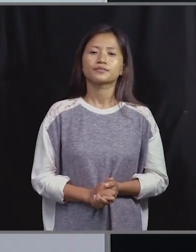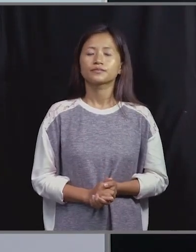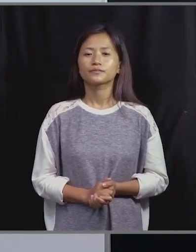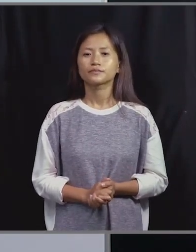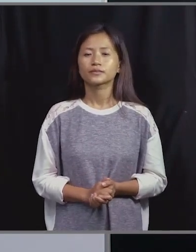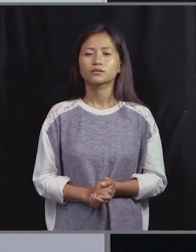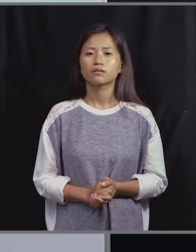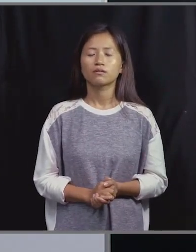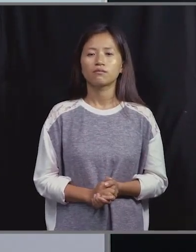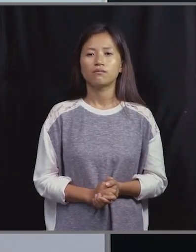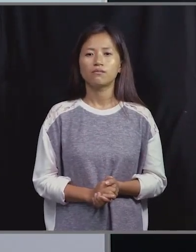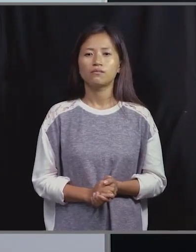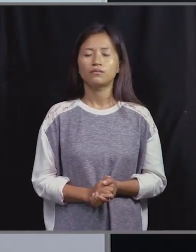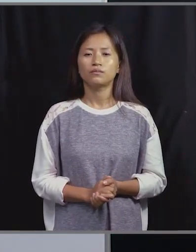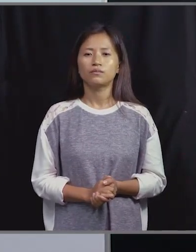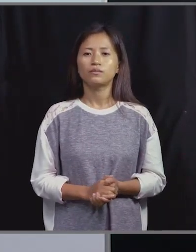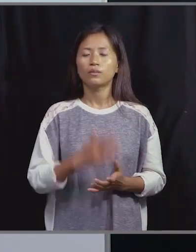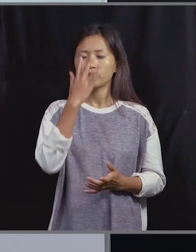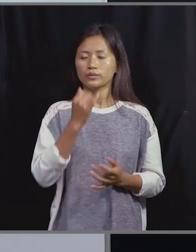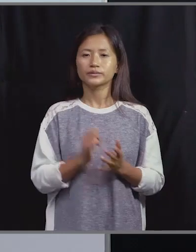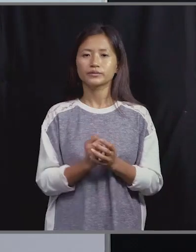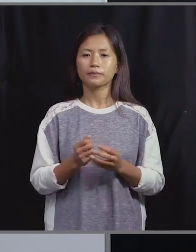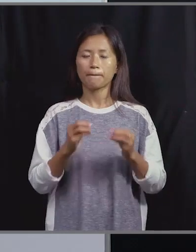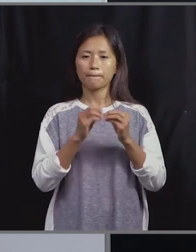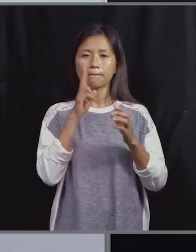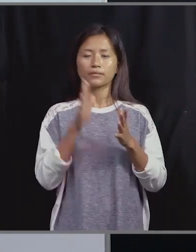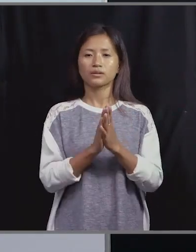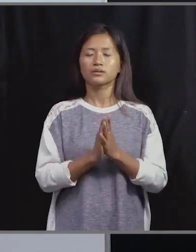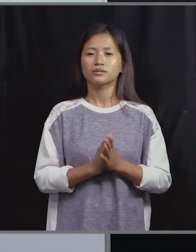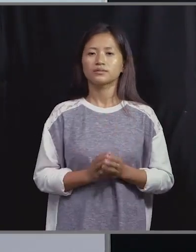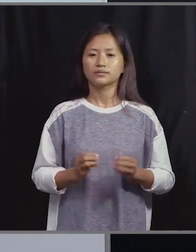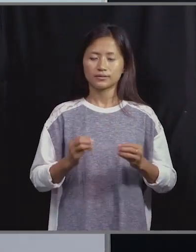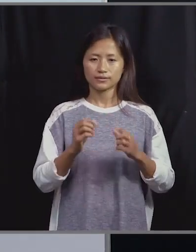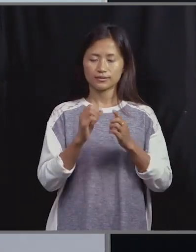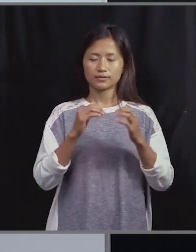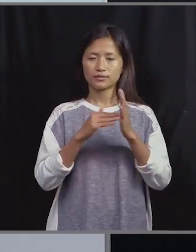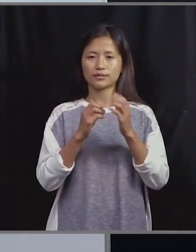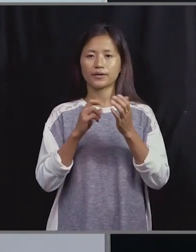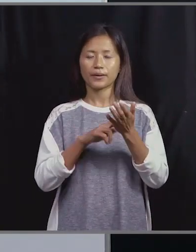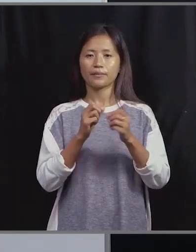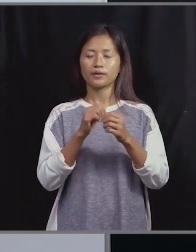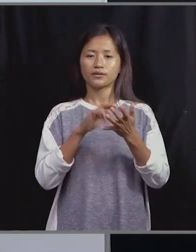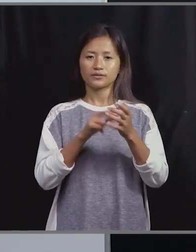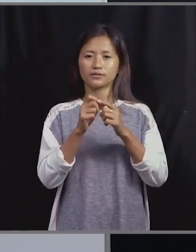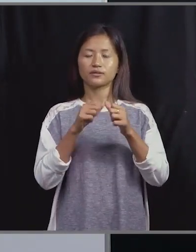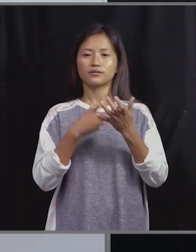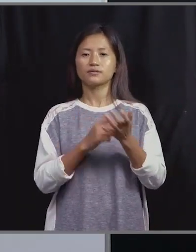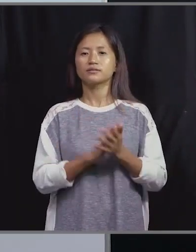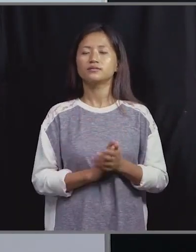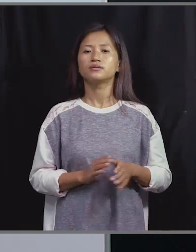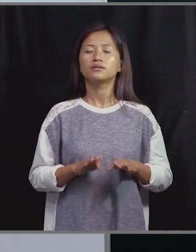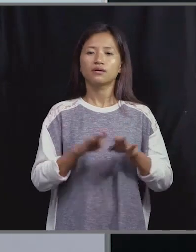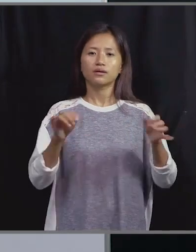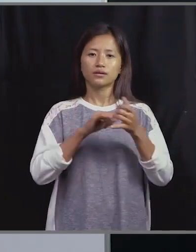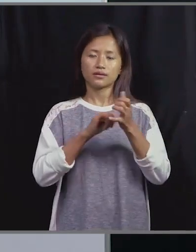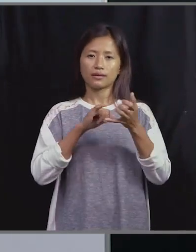So why did the reason why the British as well as the Zamindars they invited the Santal is because the